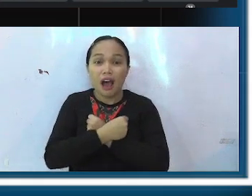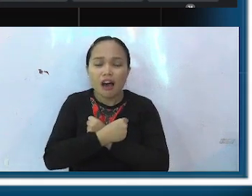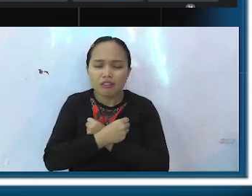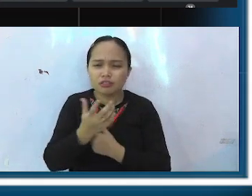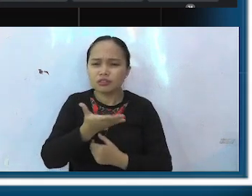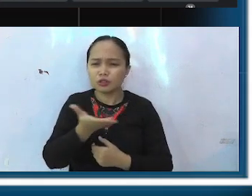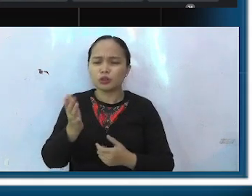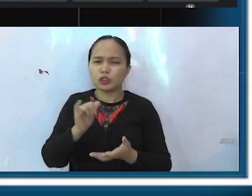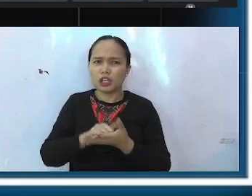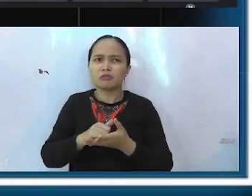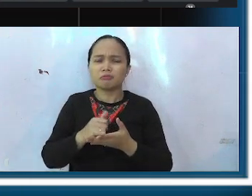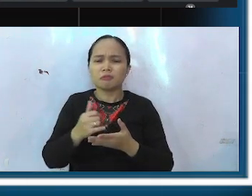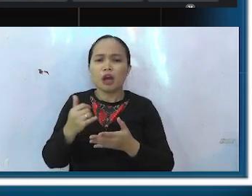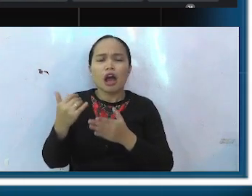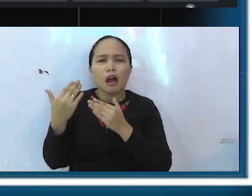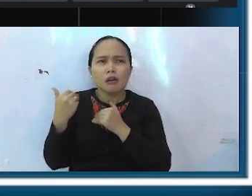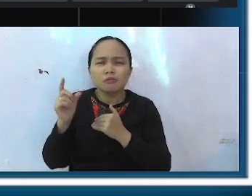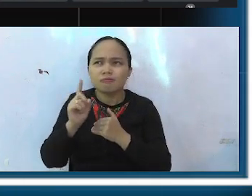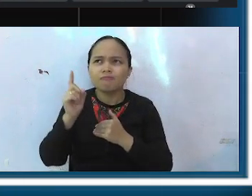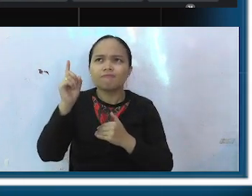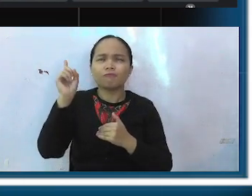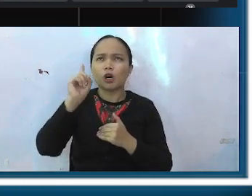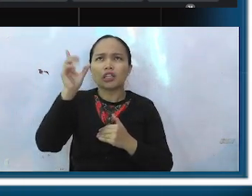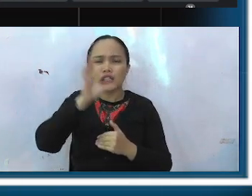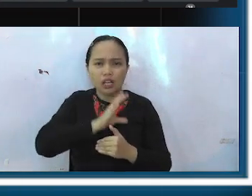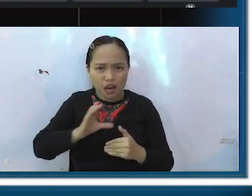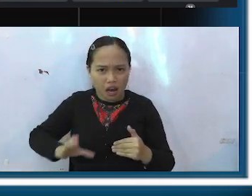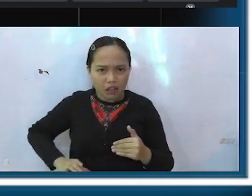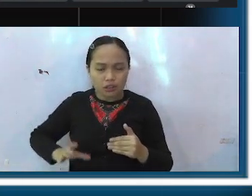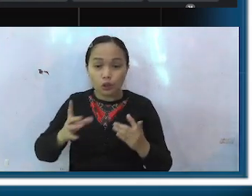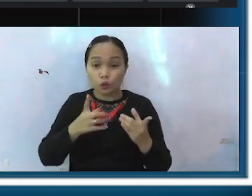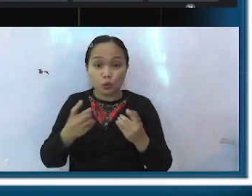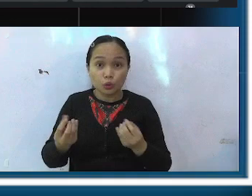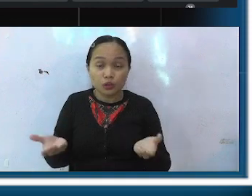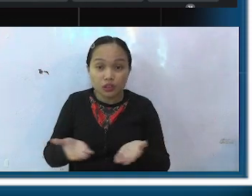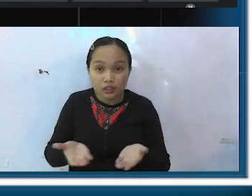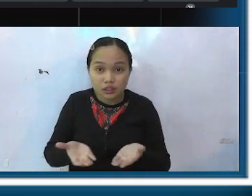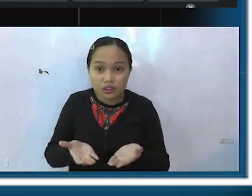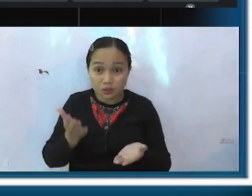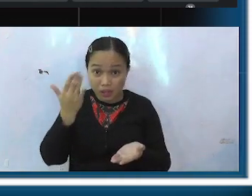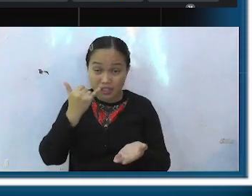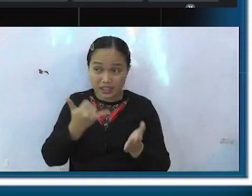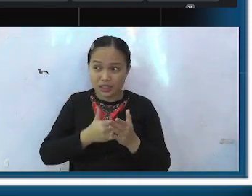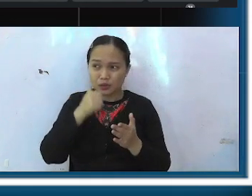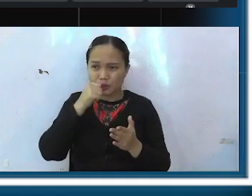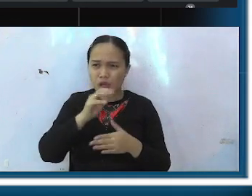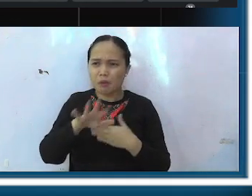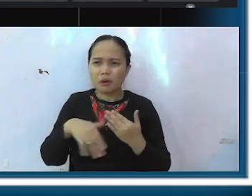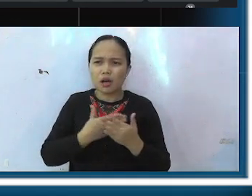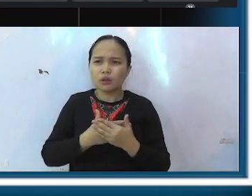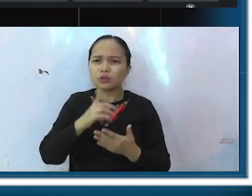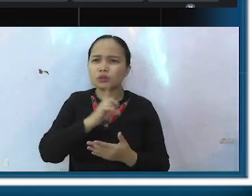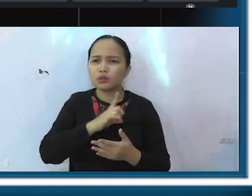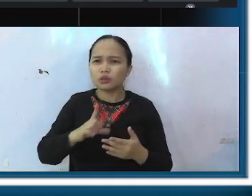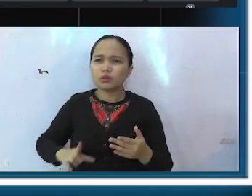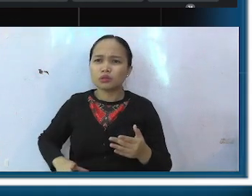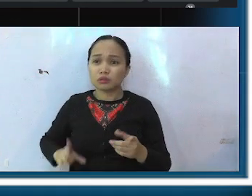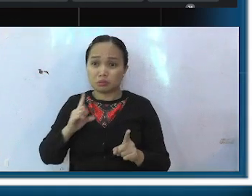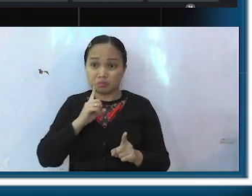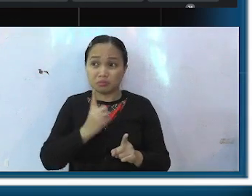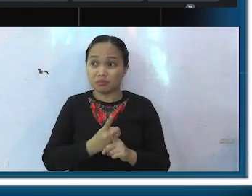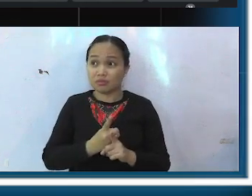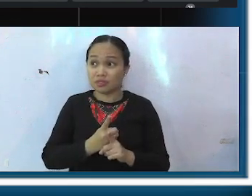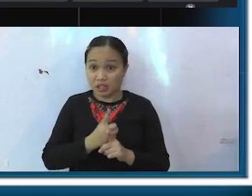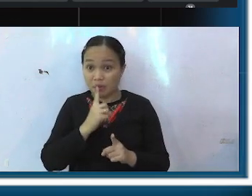holy pride of what God's doing here. Amen. Because isn't it all about the Lord? Isn't it? Yeah. Amen. I mean,